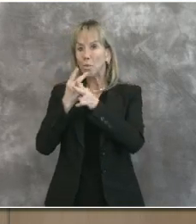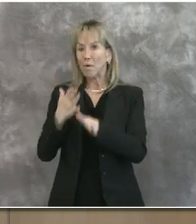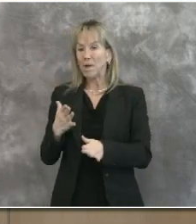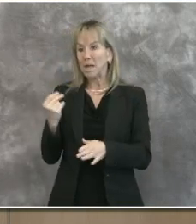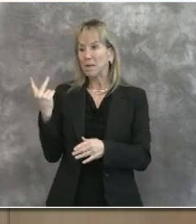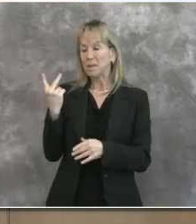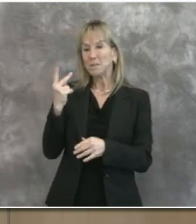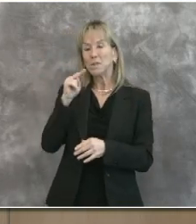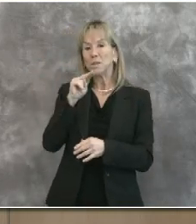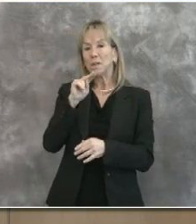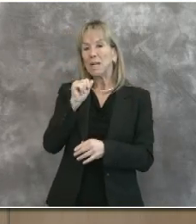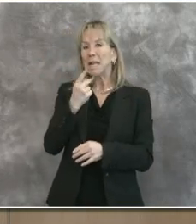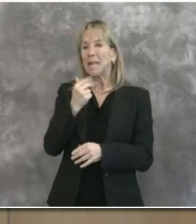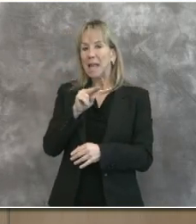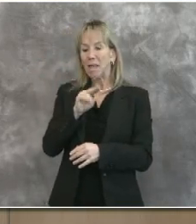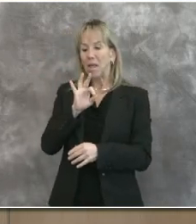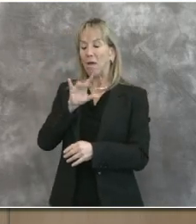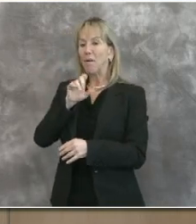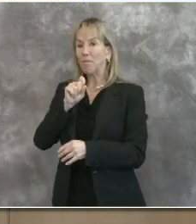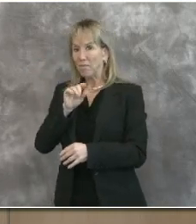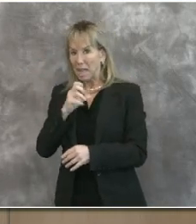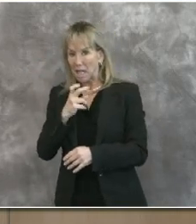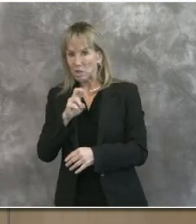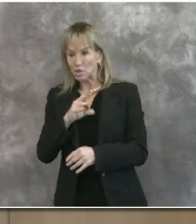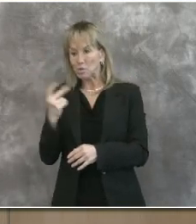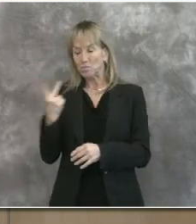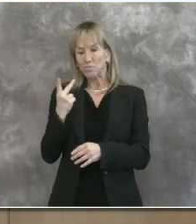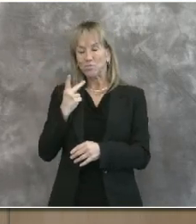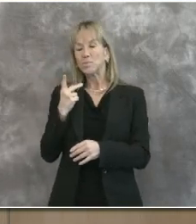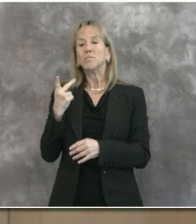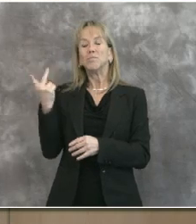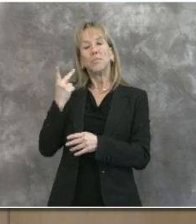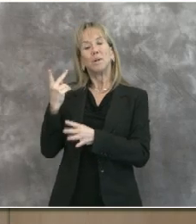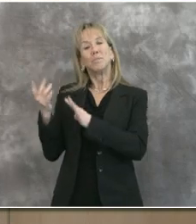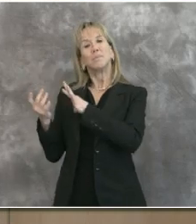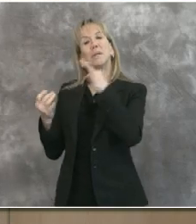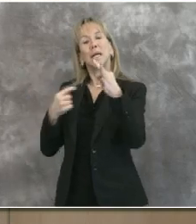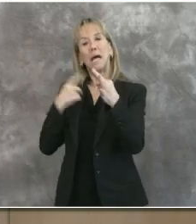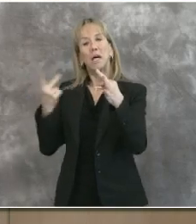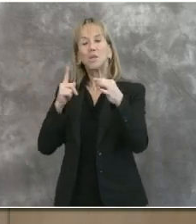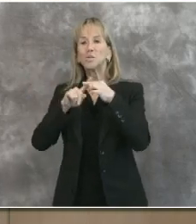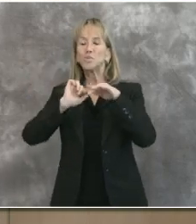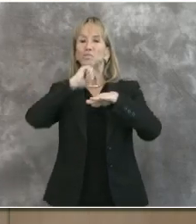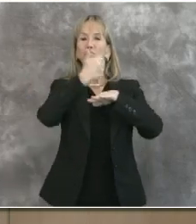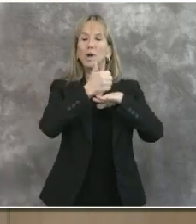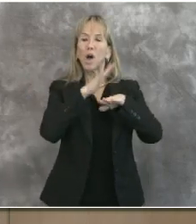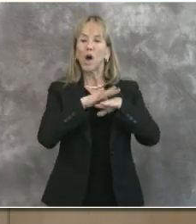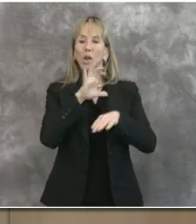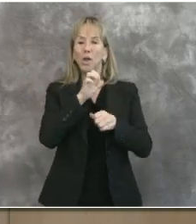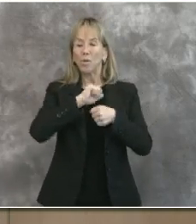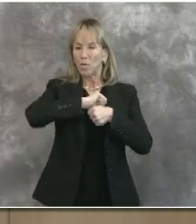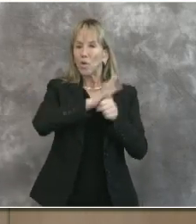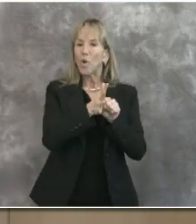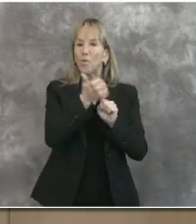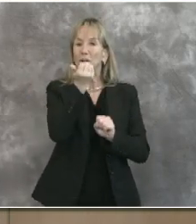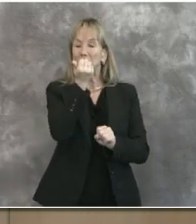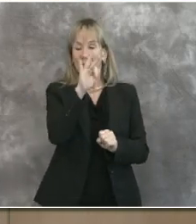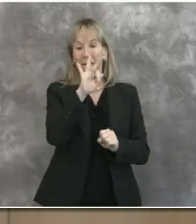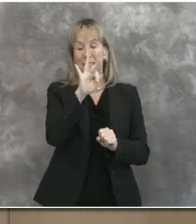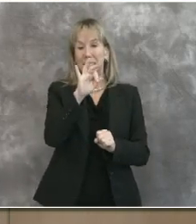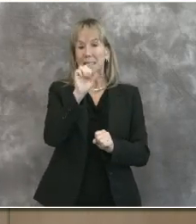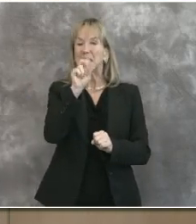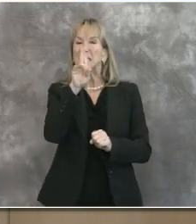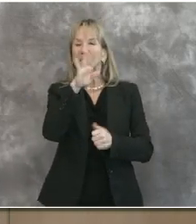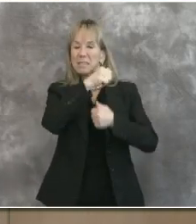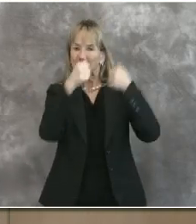were selected or asked by our colleagues to serve as the COVID-19 subcommittee to deal with media issues and to work